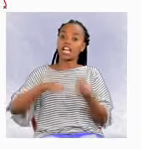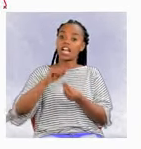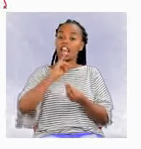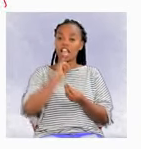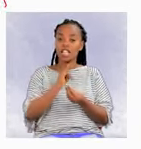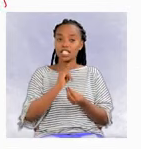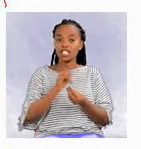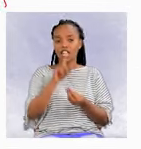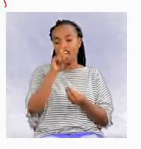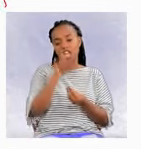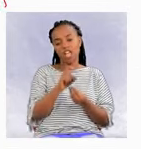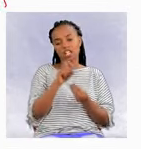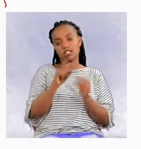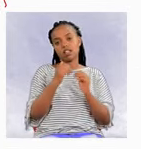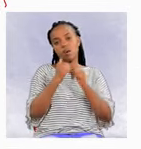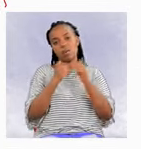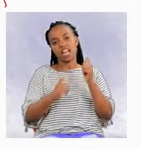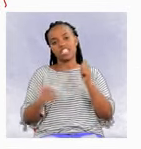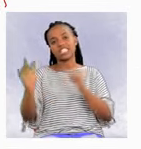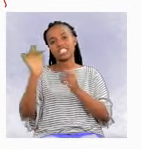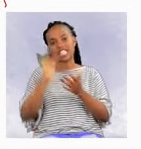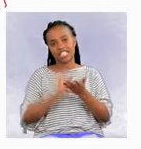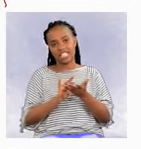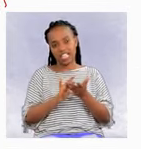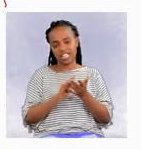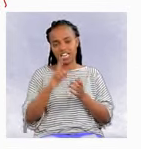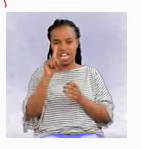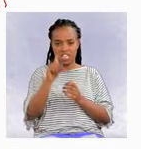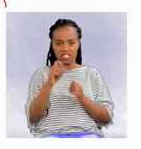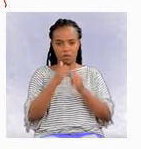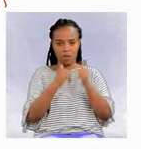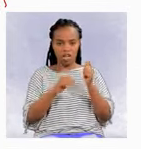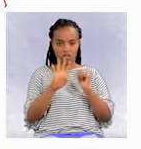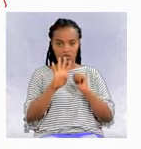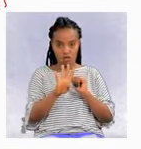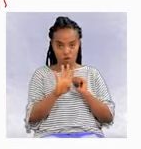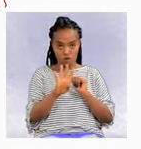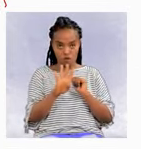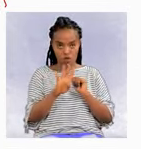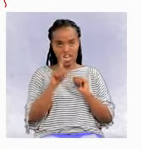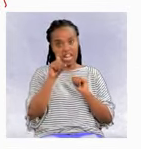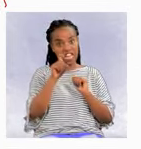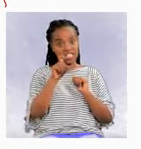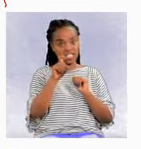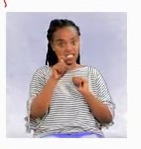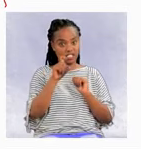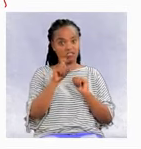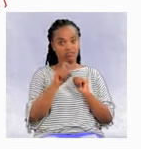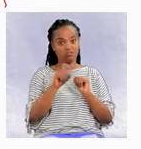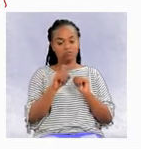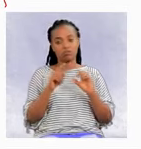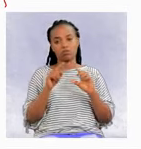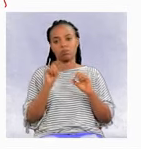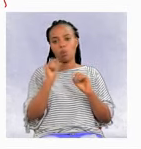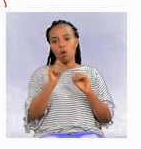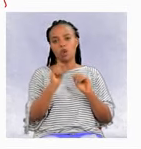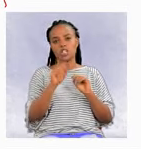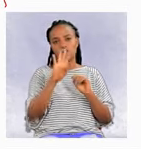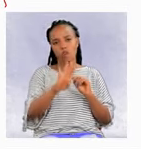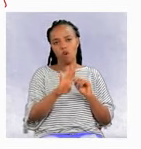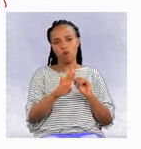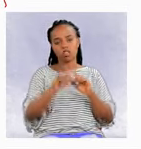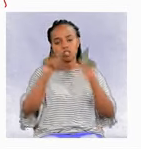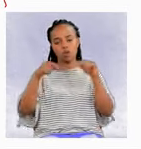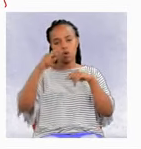it is x minus the center, x minus 4, the coordinate, x coordinate, the whole squared,